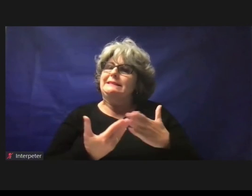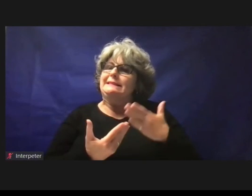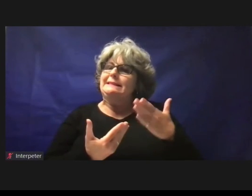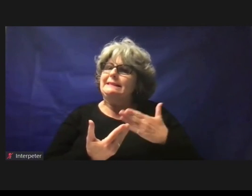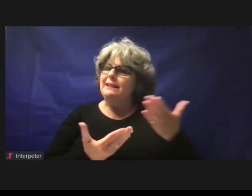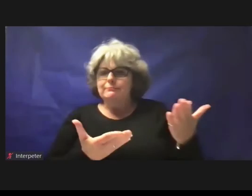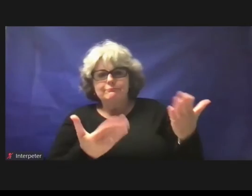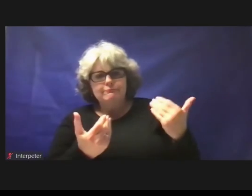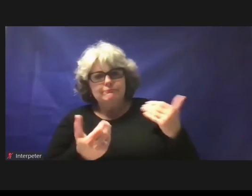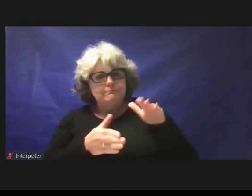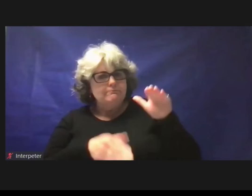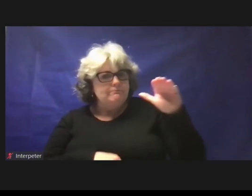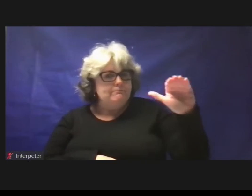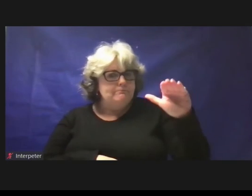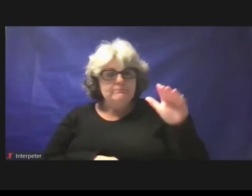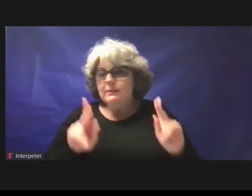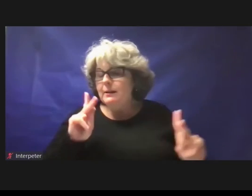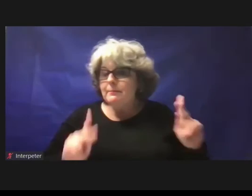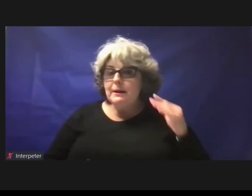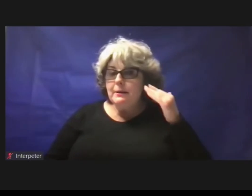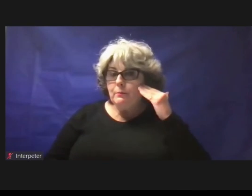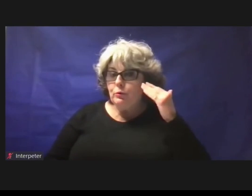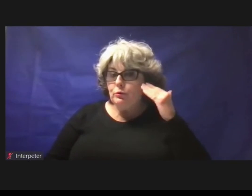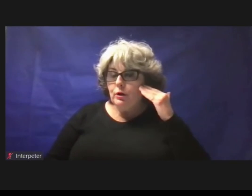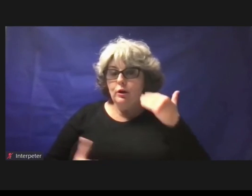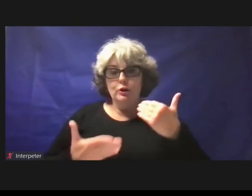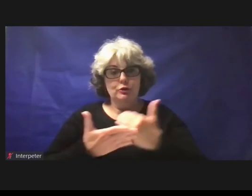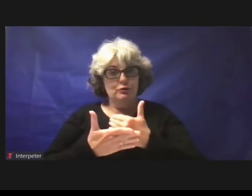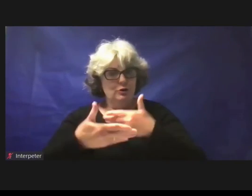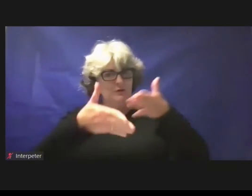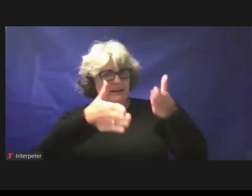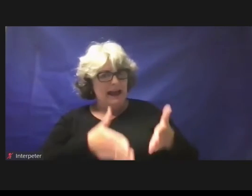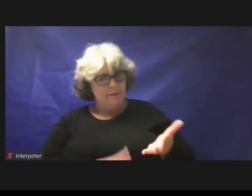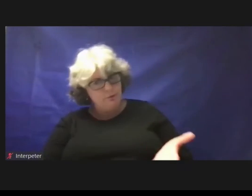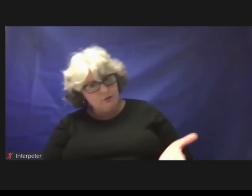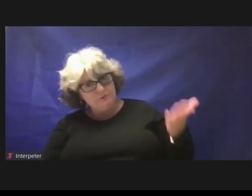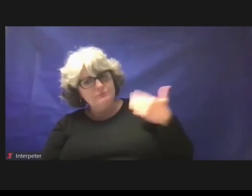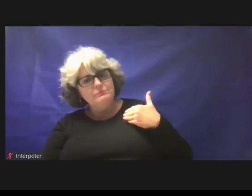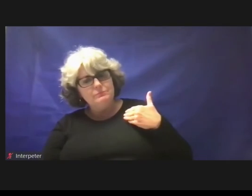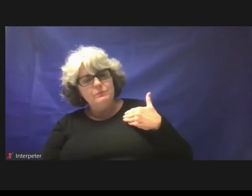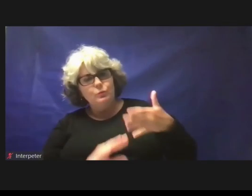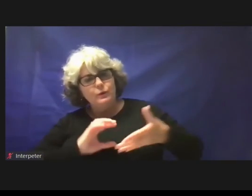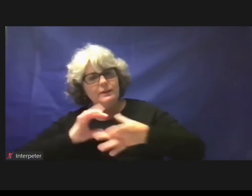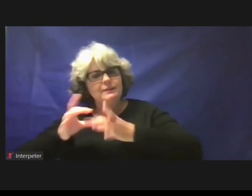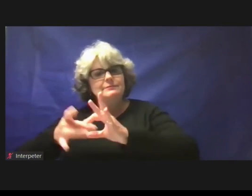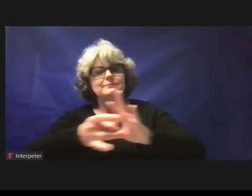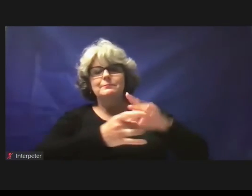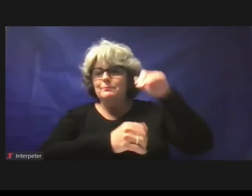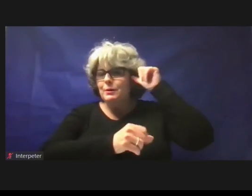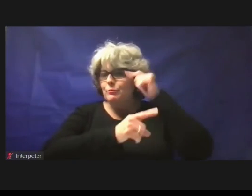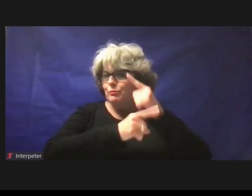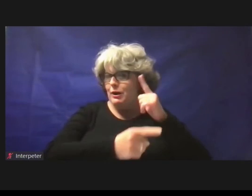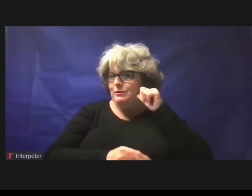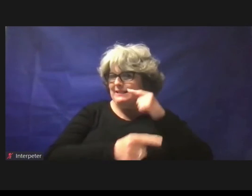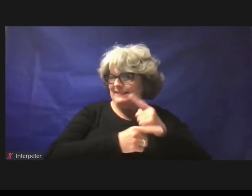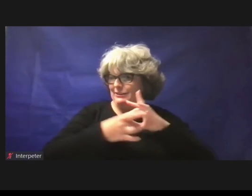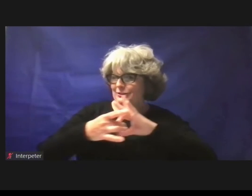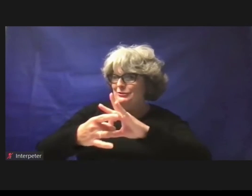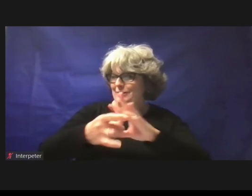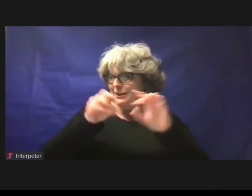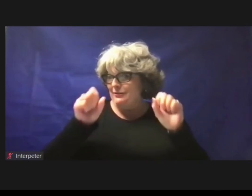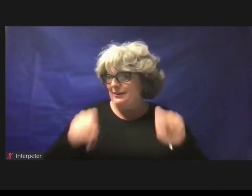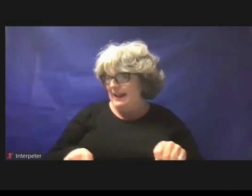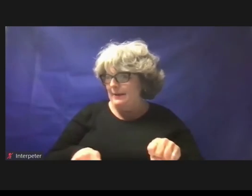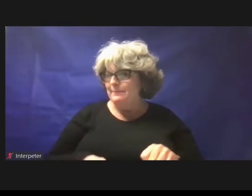let people know that there are new neighbors and that we can all be brothers and sisters together. I know